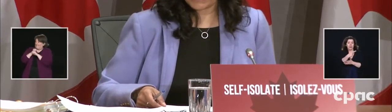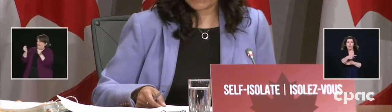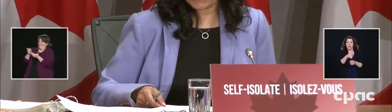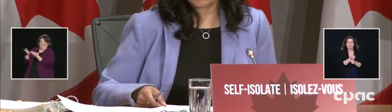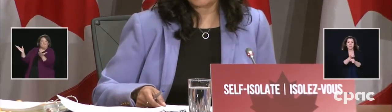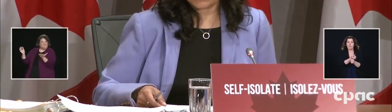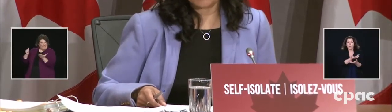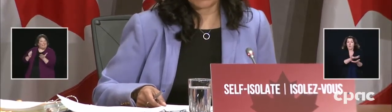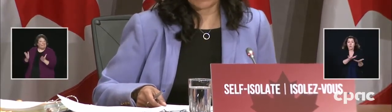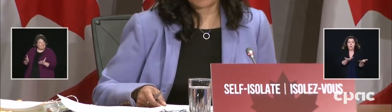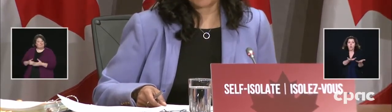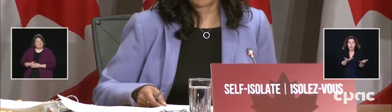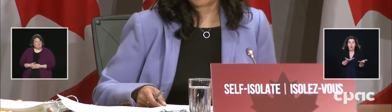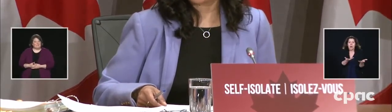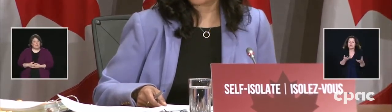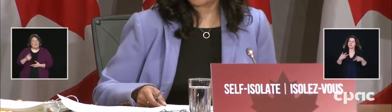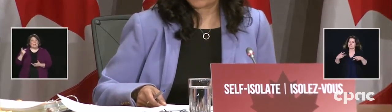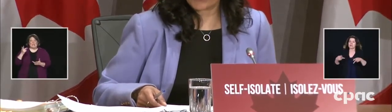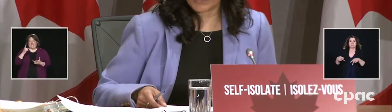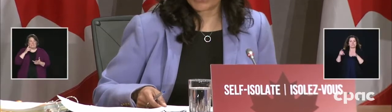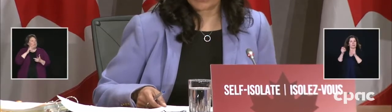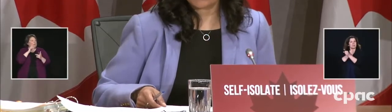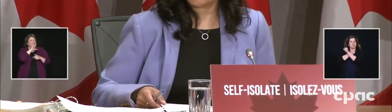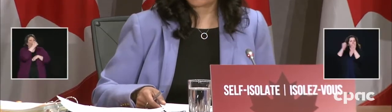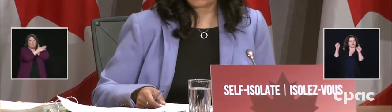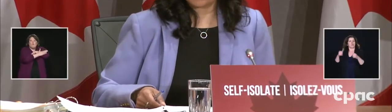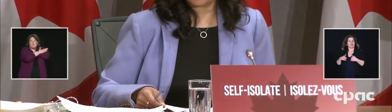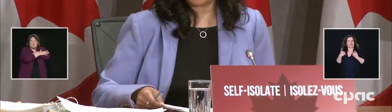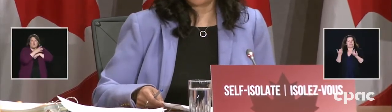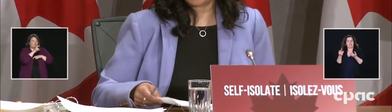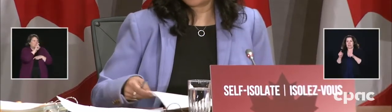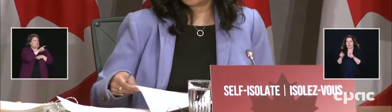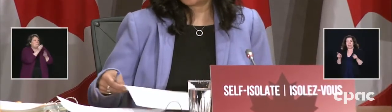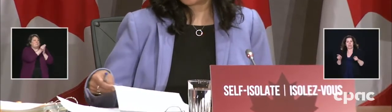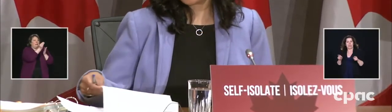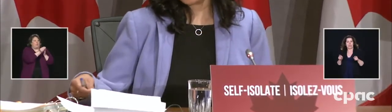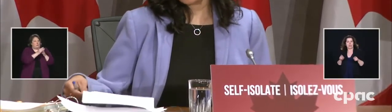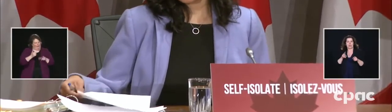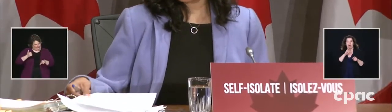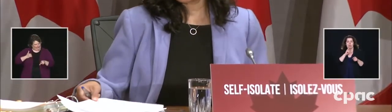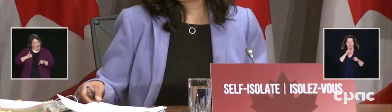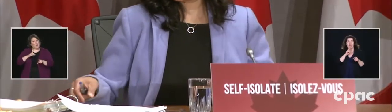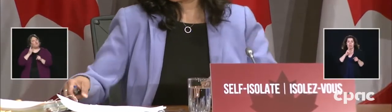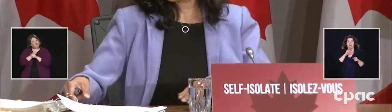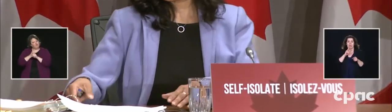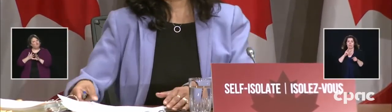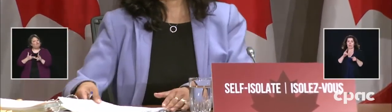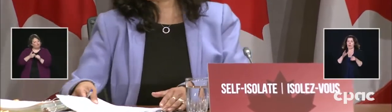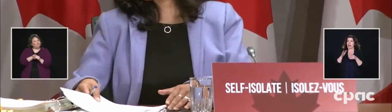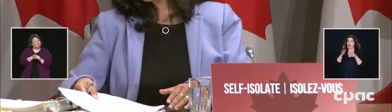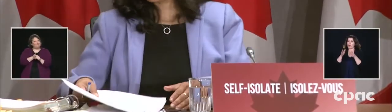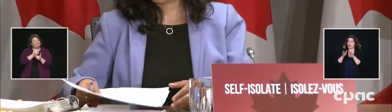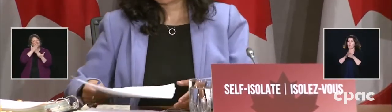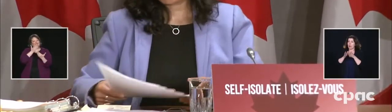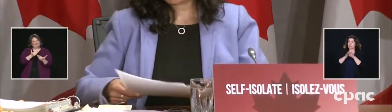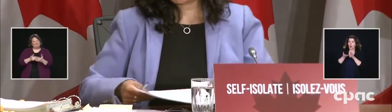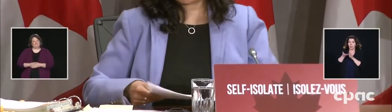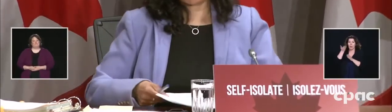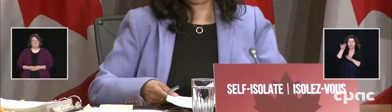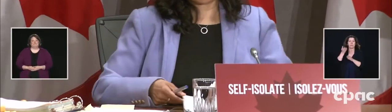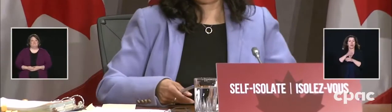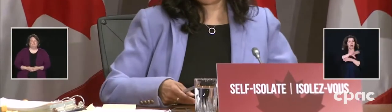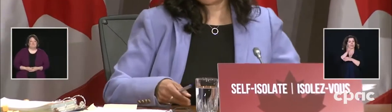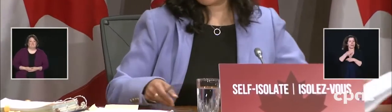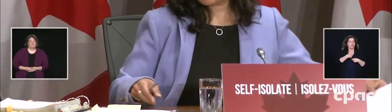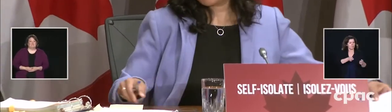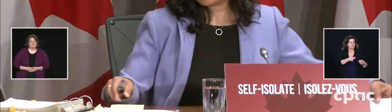Canada is keeping up. Thank you so much. Merci beaucoup. Okay, thank you very much, Anita. And now we will hear from